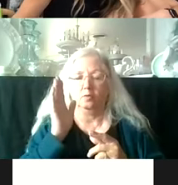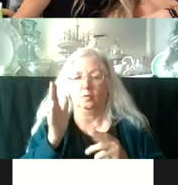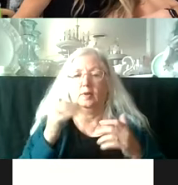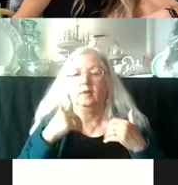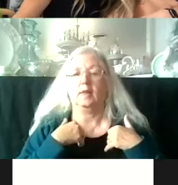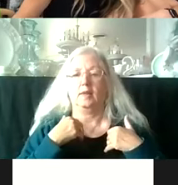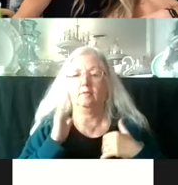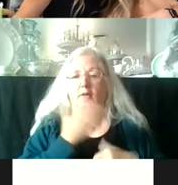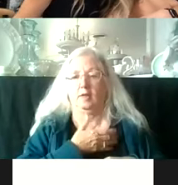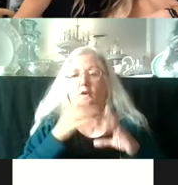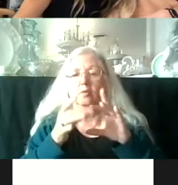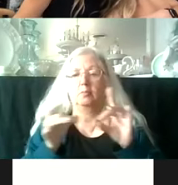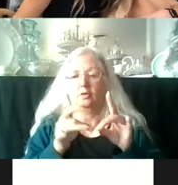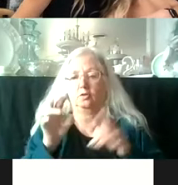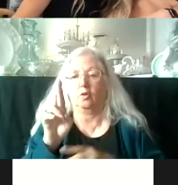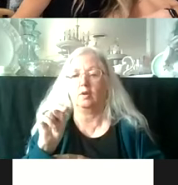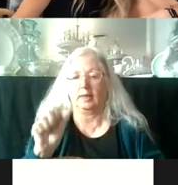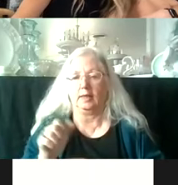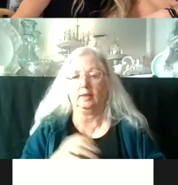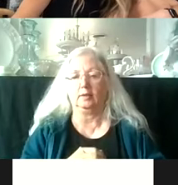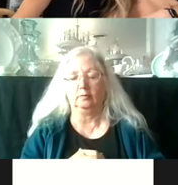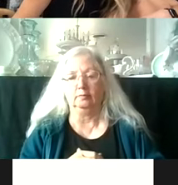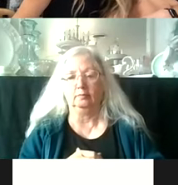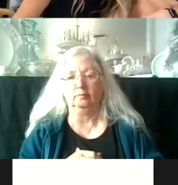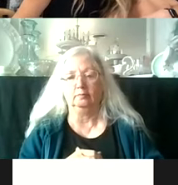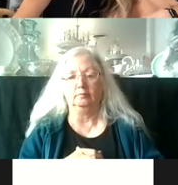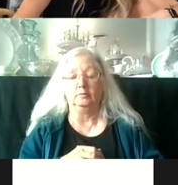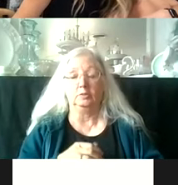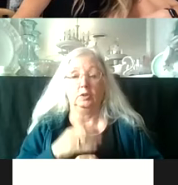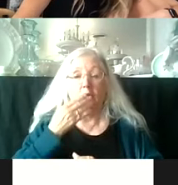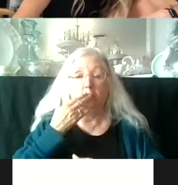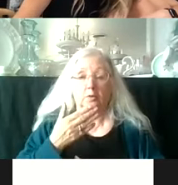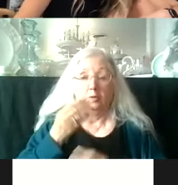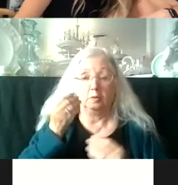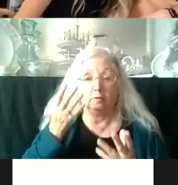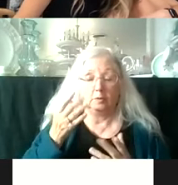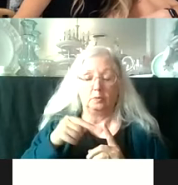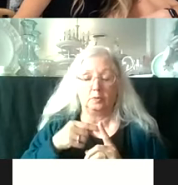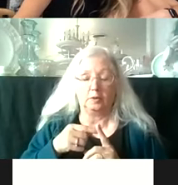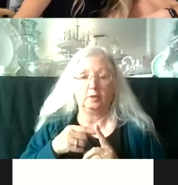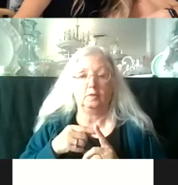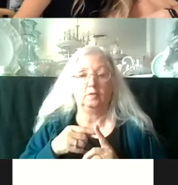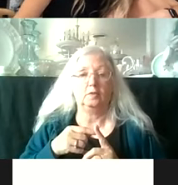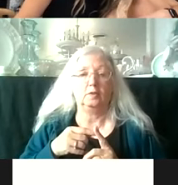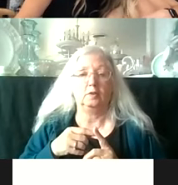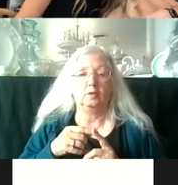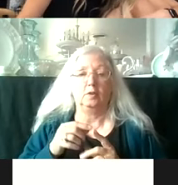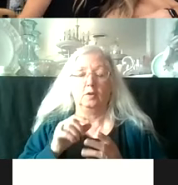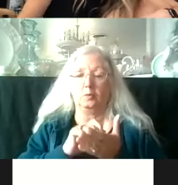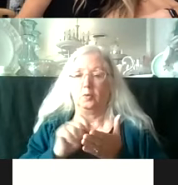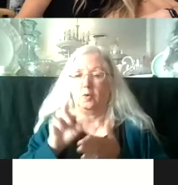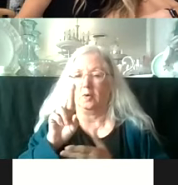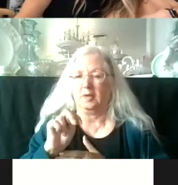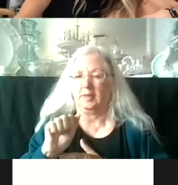our messenger RNA. And the good news is once you've written out messenger RNA once on your essay